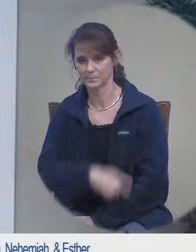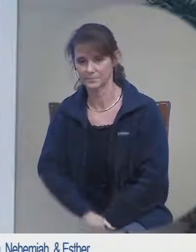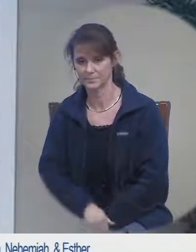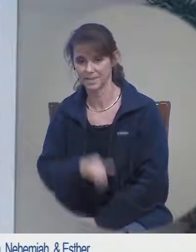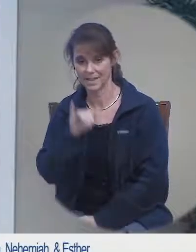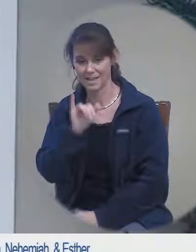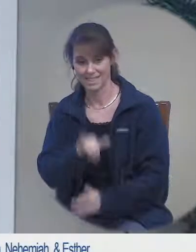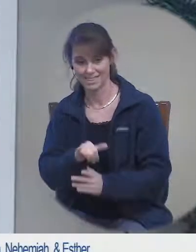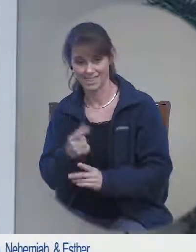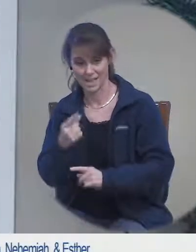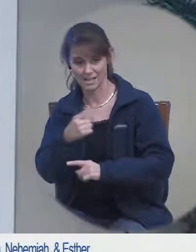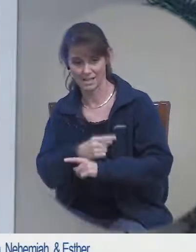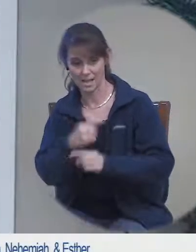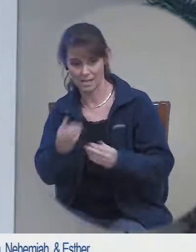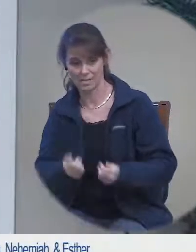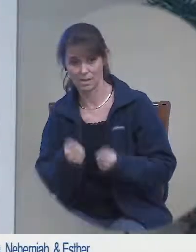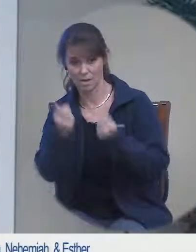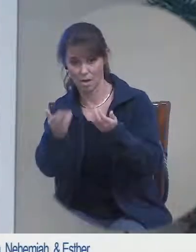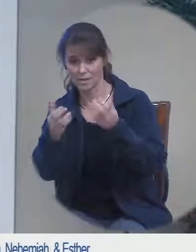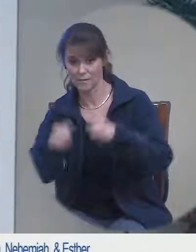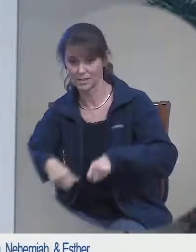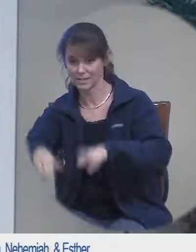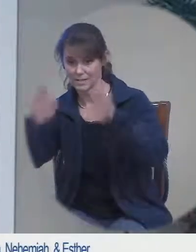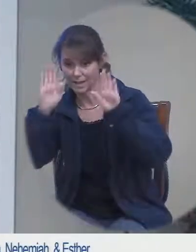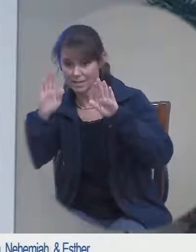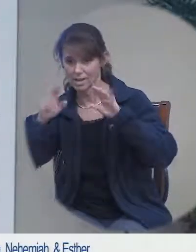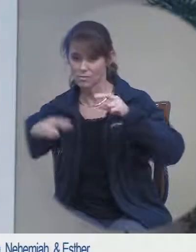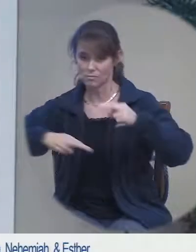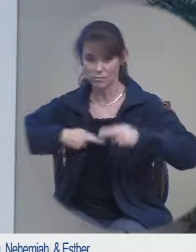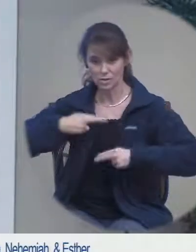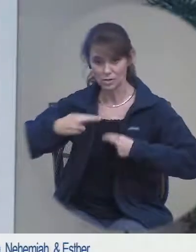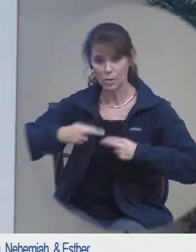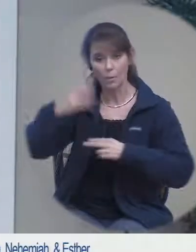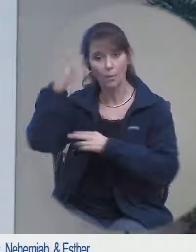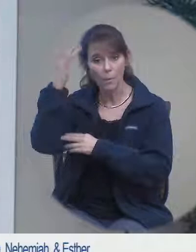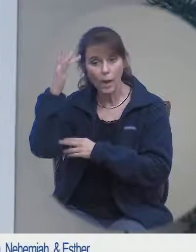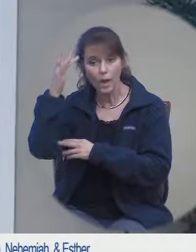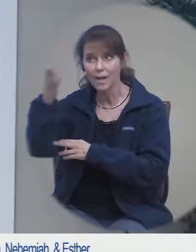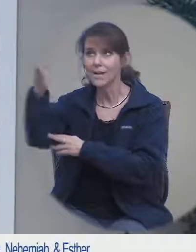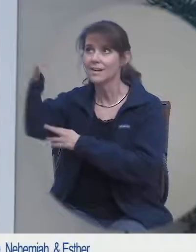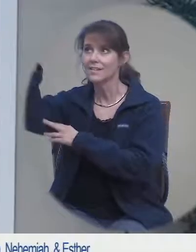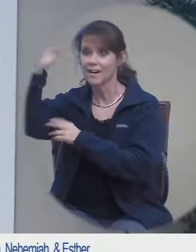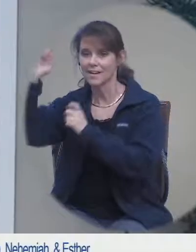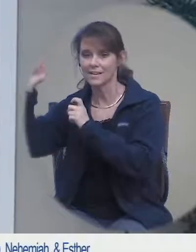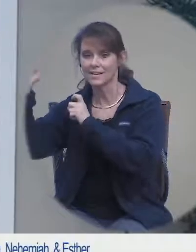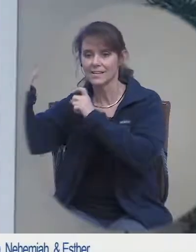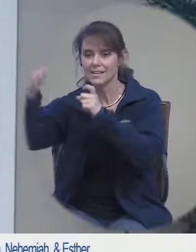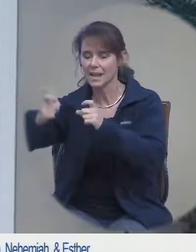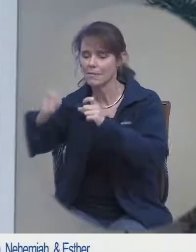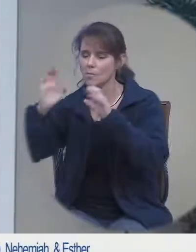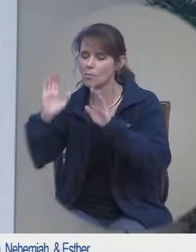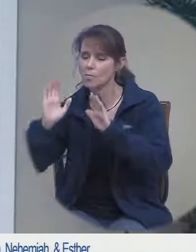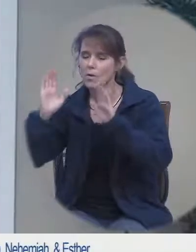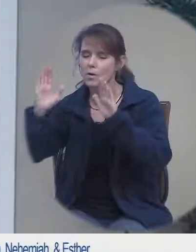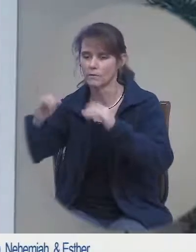they offered great sacrifices and rejoiced because God had given them great